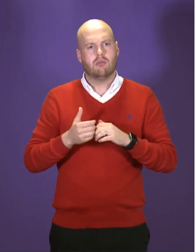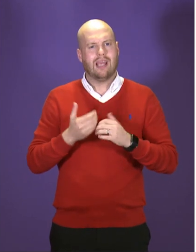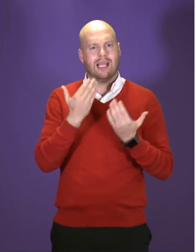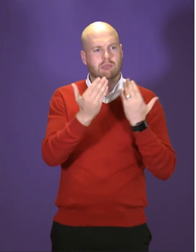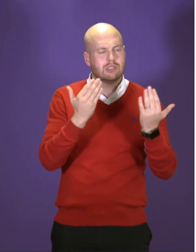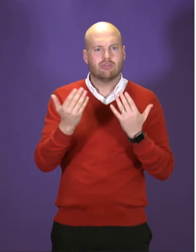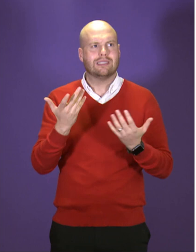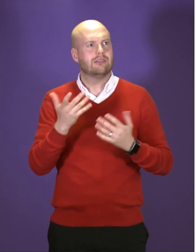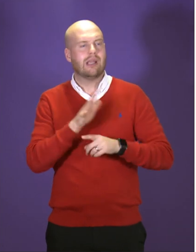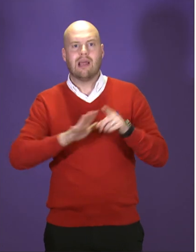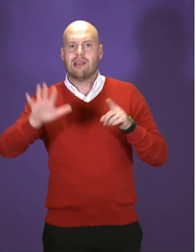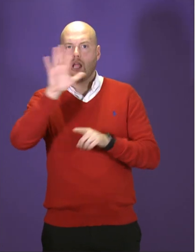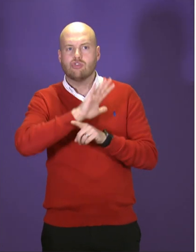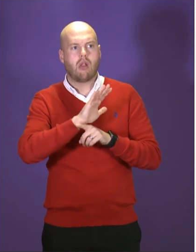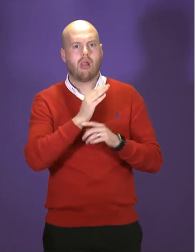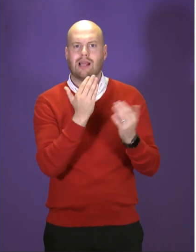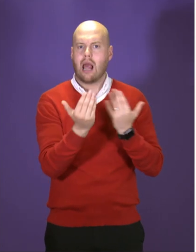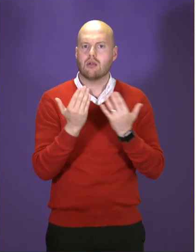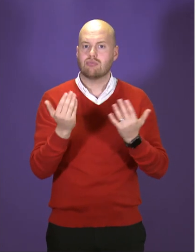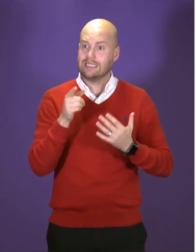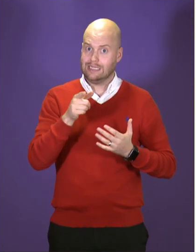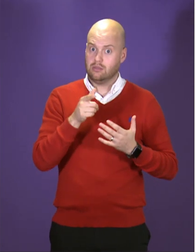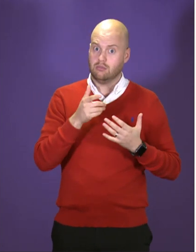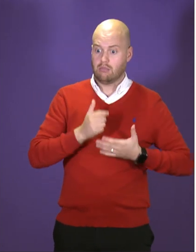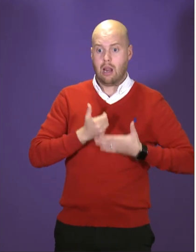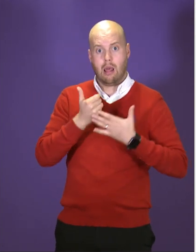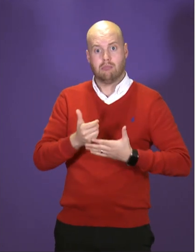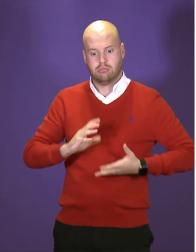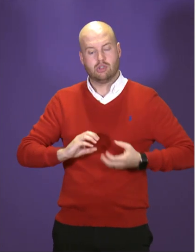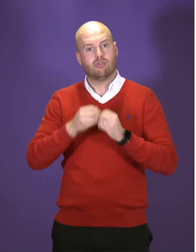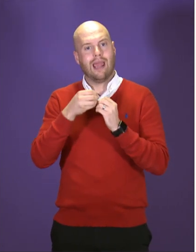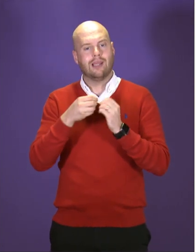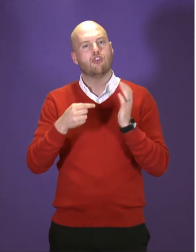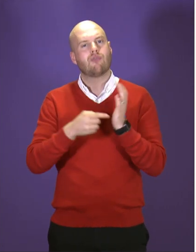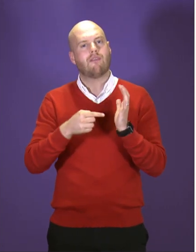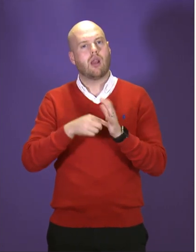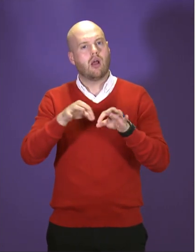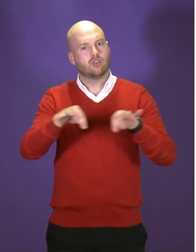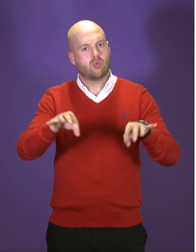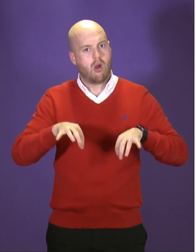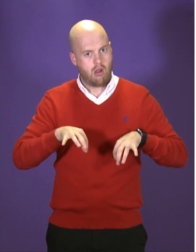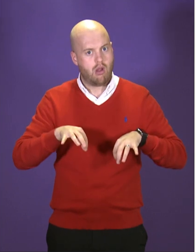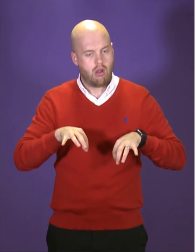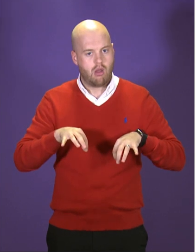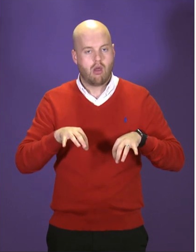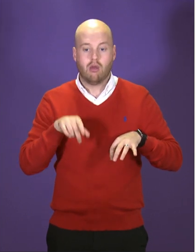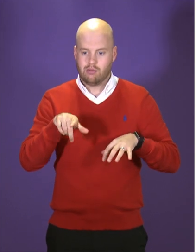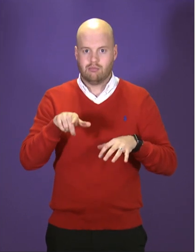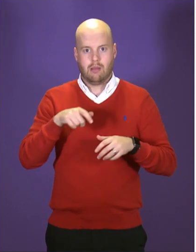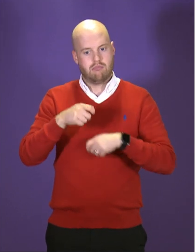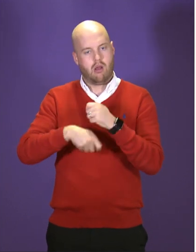helped create Trafalgar Square, as part of the shaping of a capital city in the